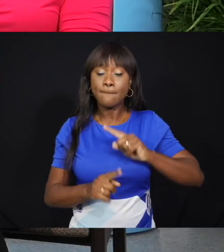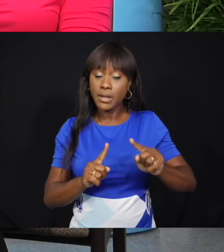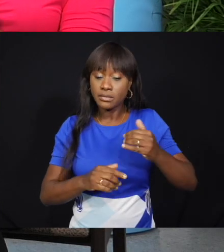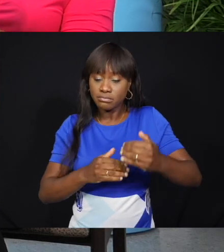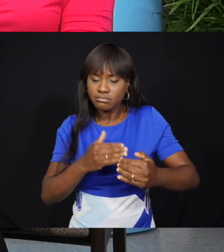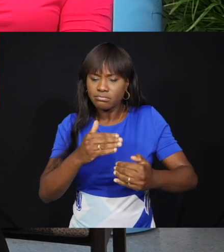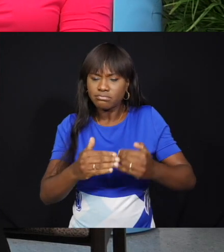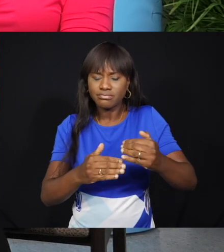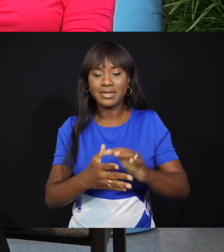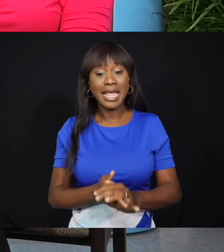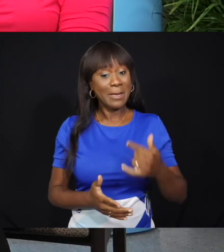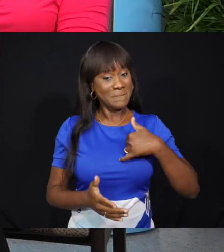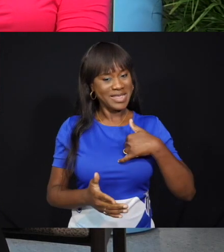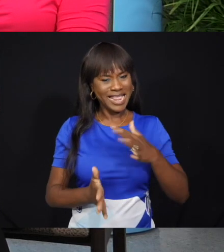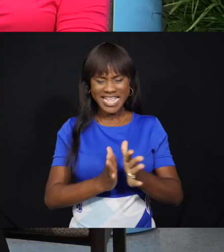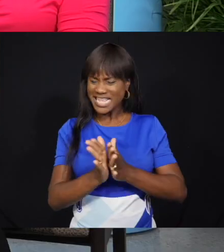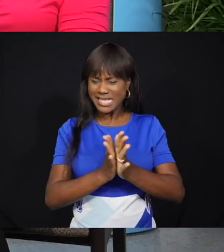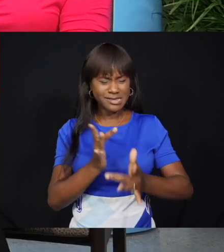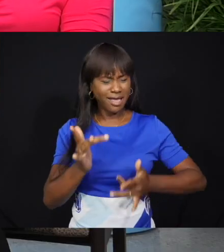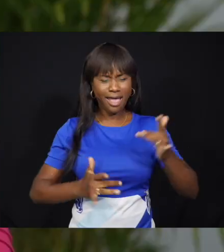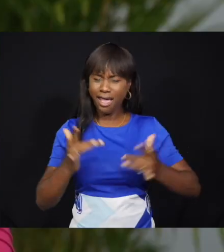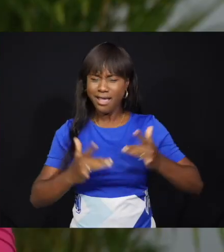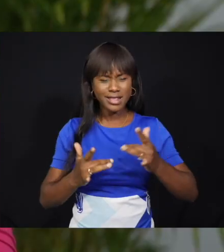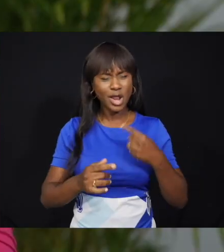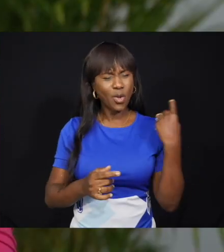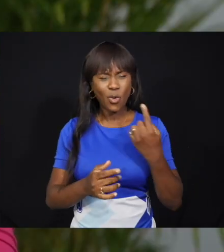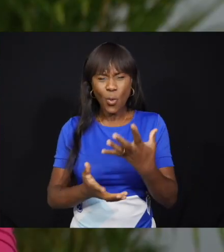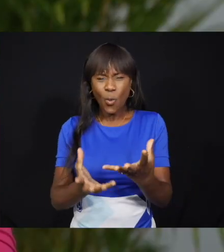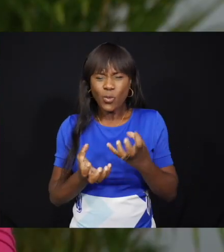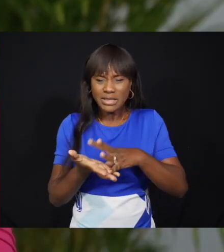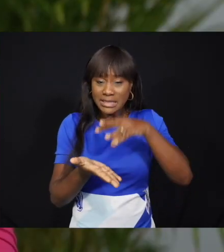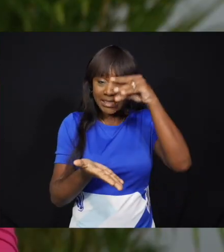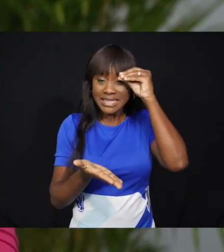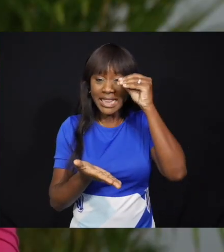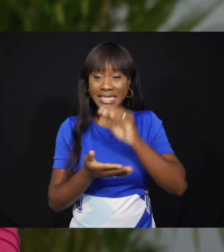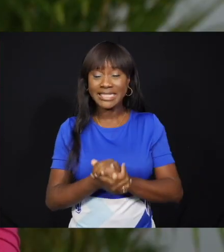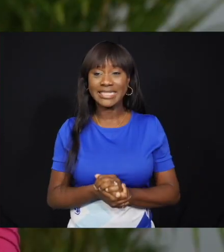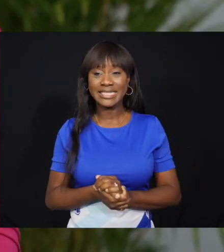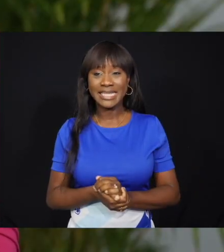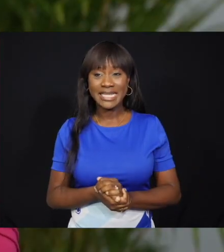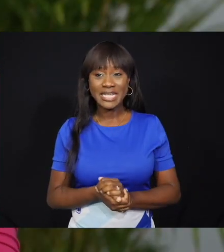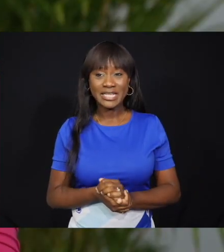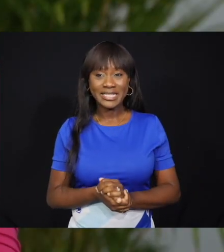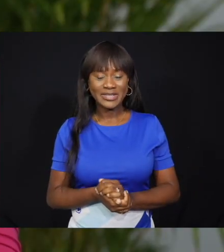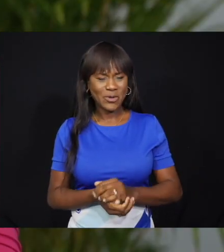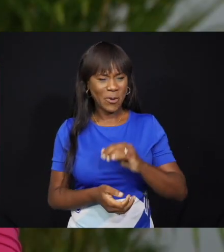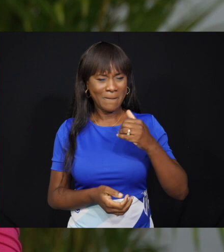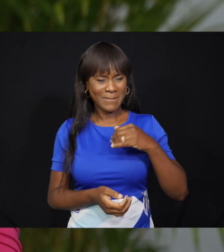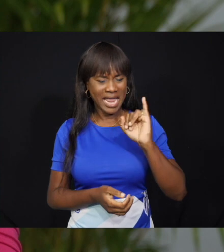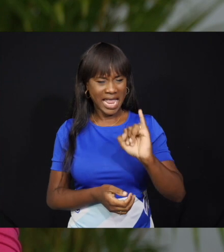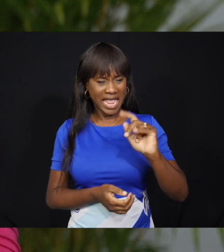player and used all 5, I am still typing with 1 or 2. But I'm getting there. And my attitude to it is one